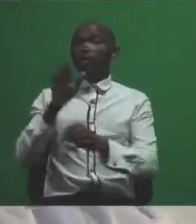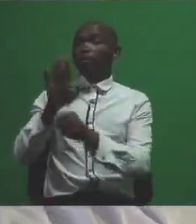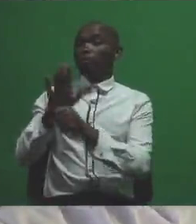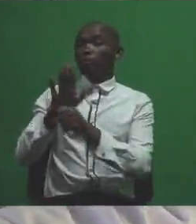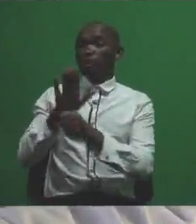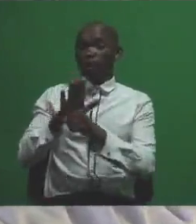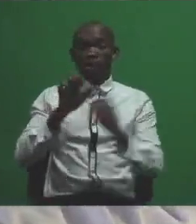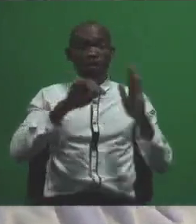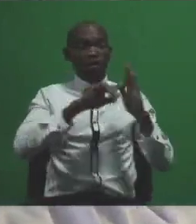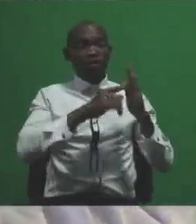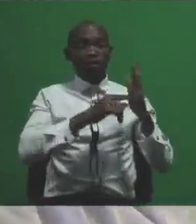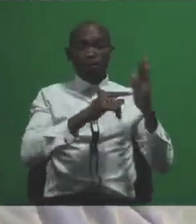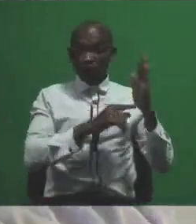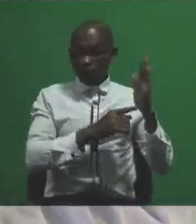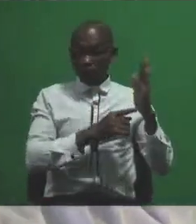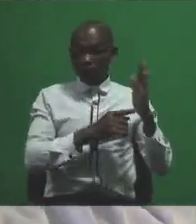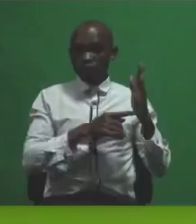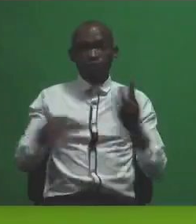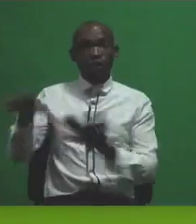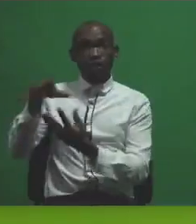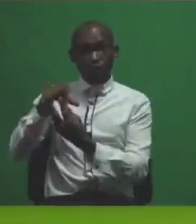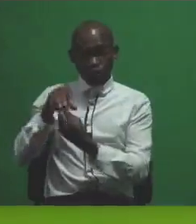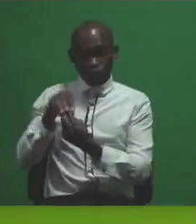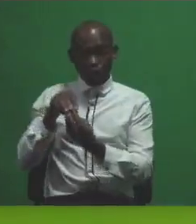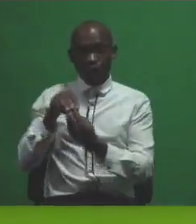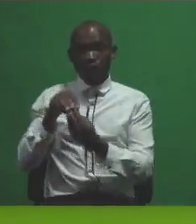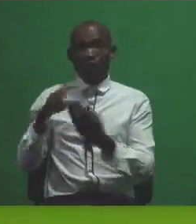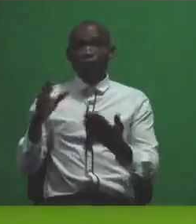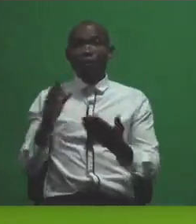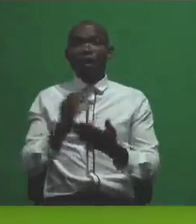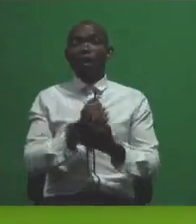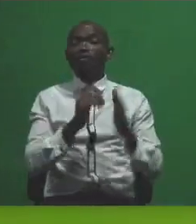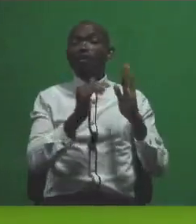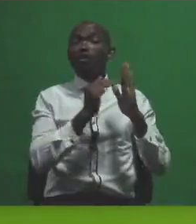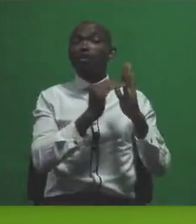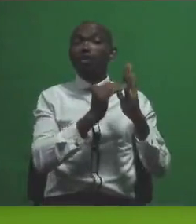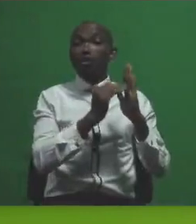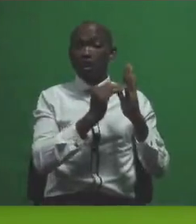lot of rules, including maybe we have lawyers